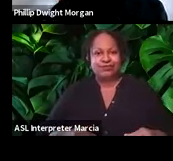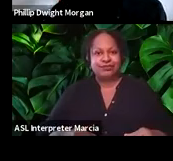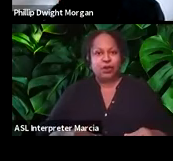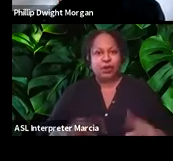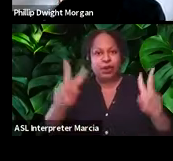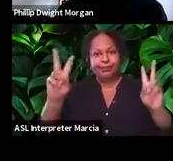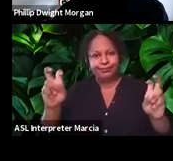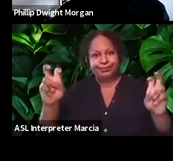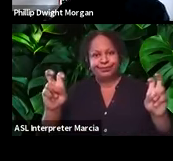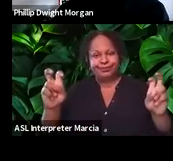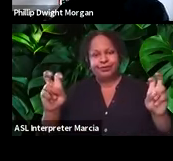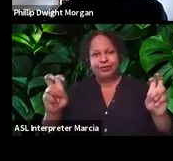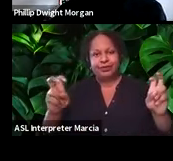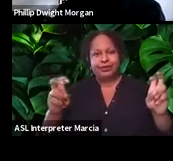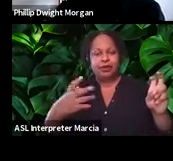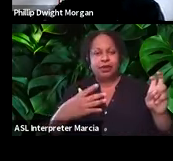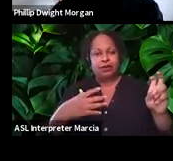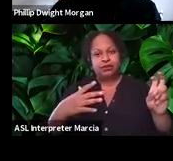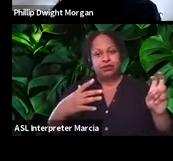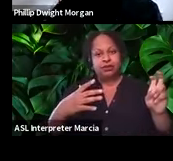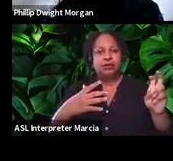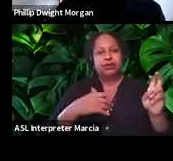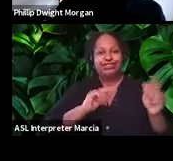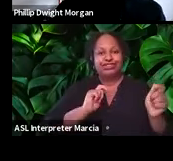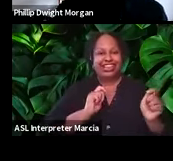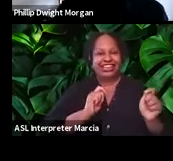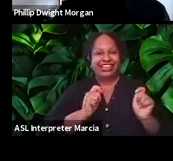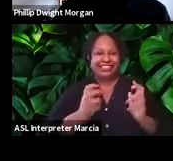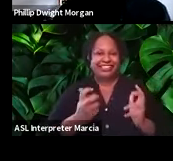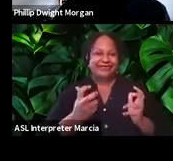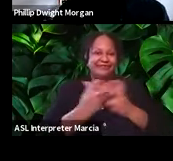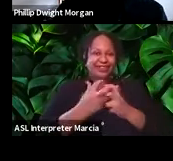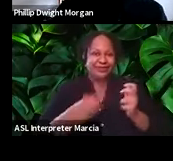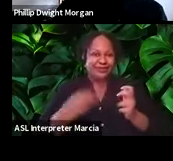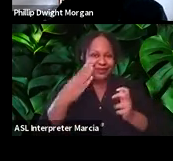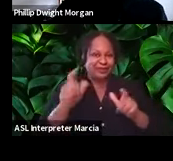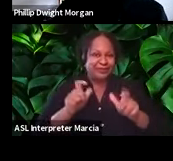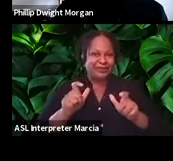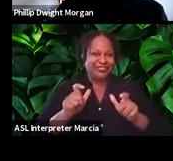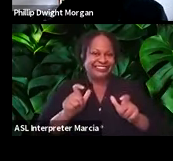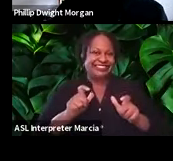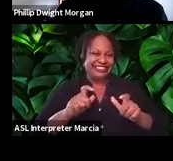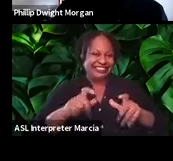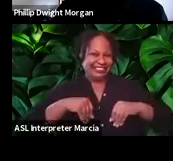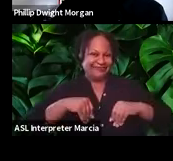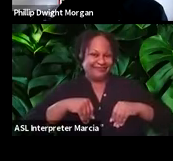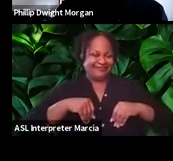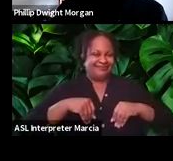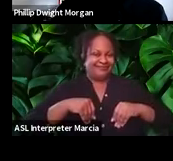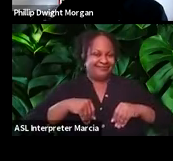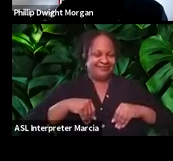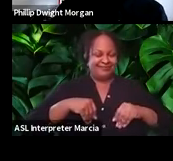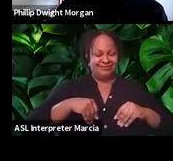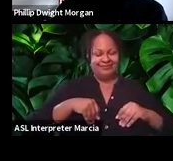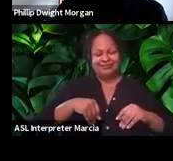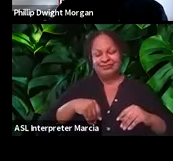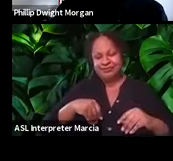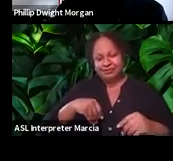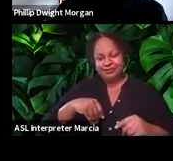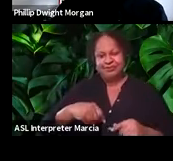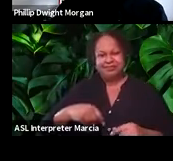whitewashed or like, or you know what I'm saying? So for me, what I was talking about on that show, I made